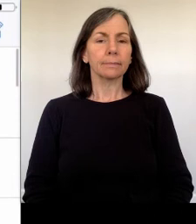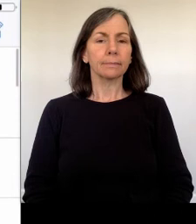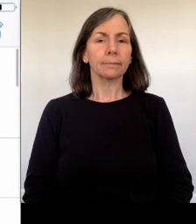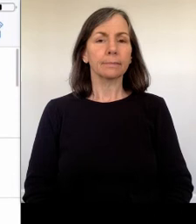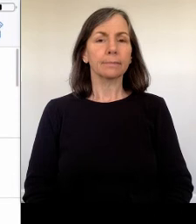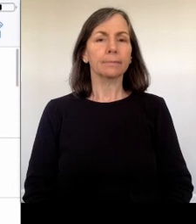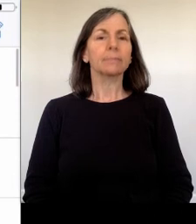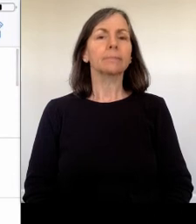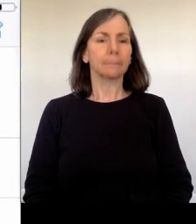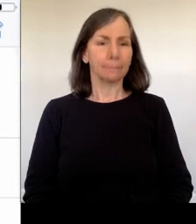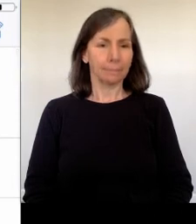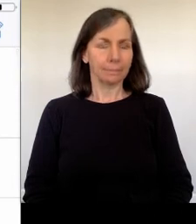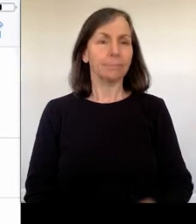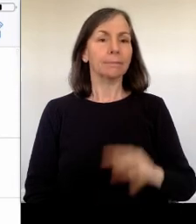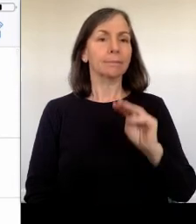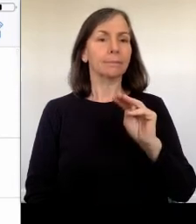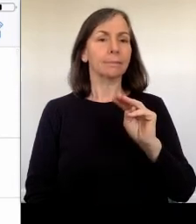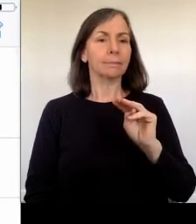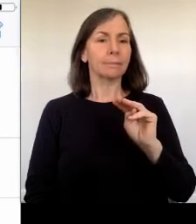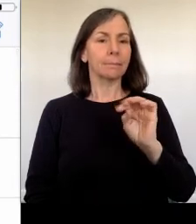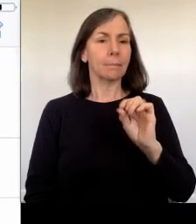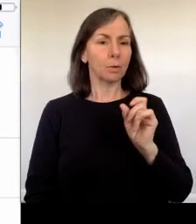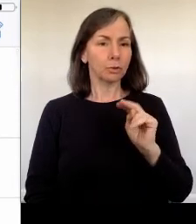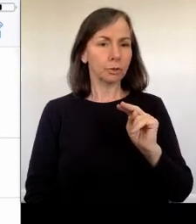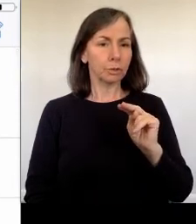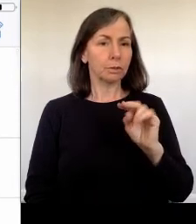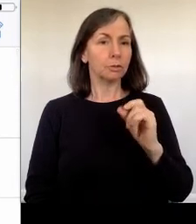and click on motion shot picture, find an equation.